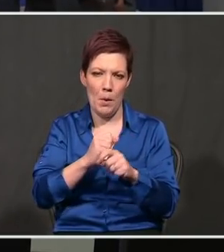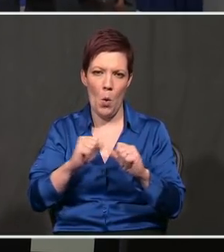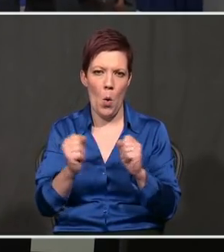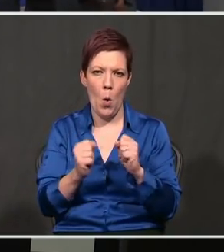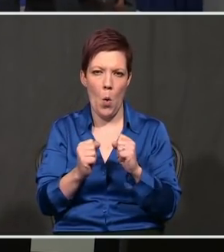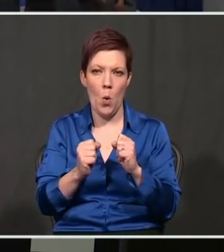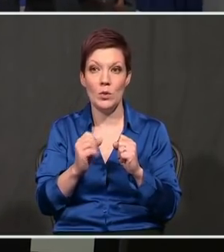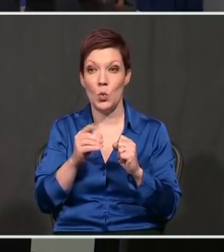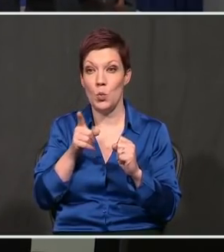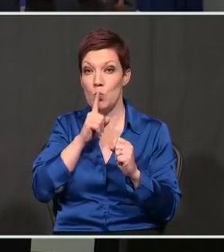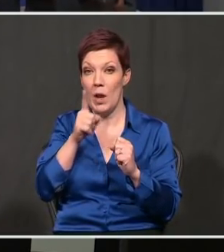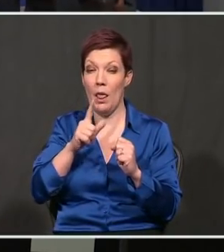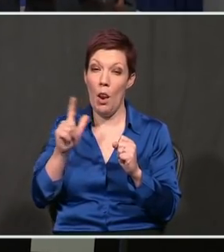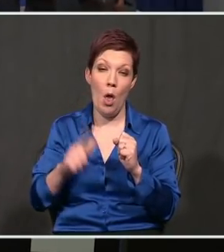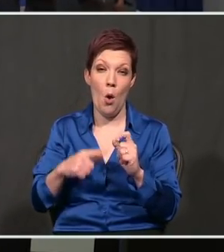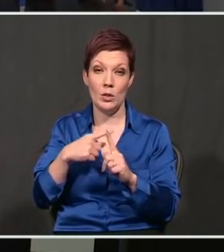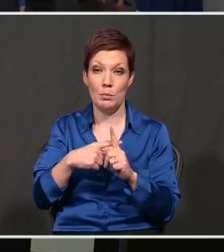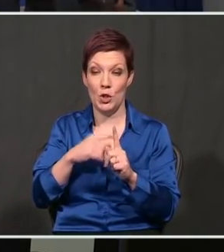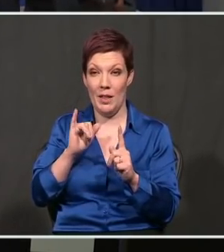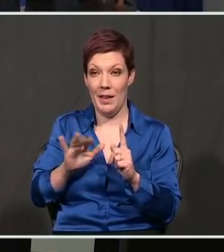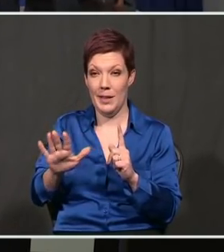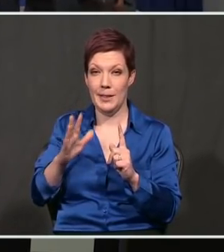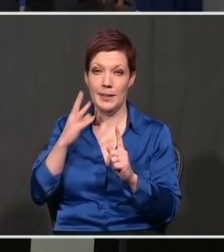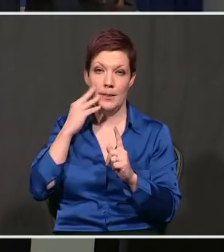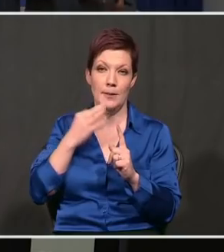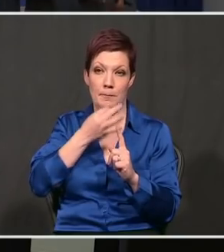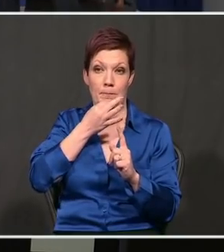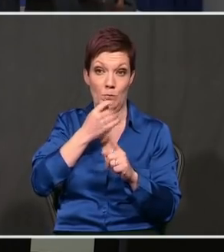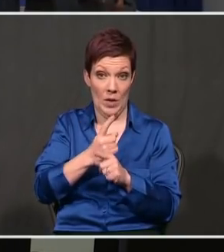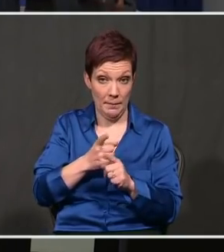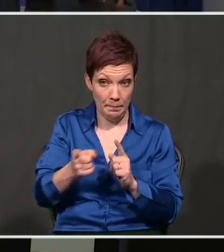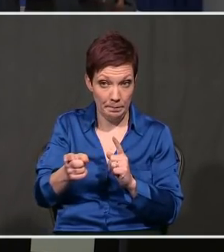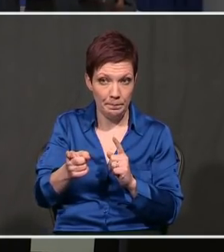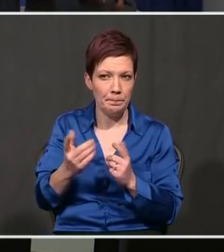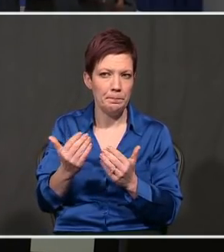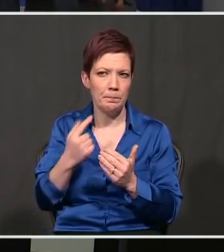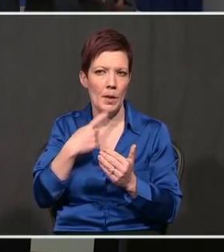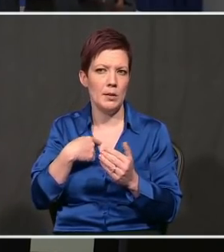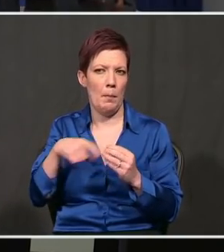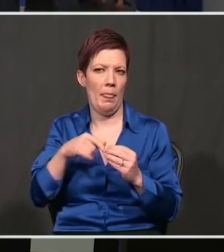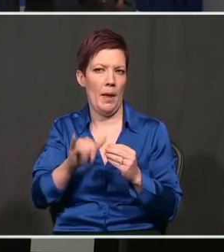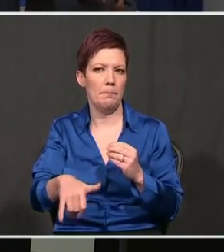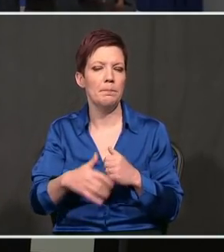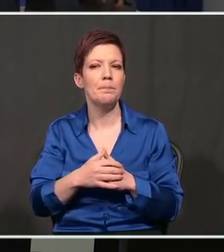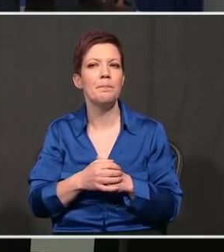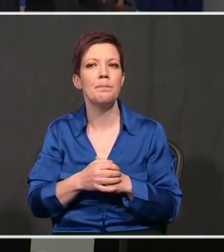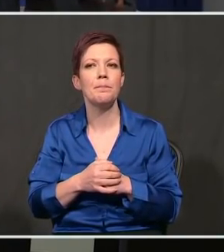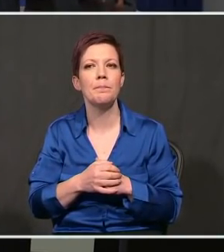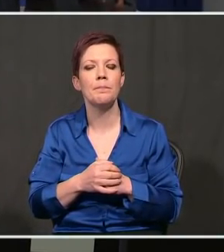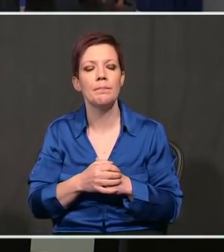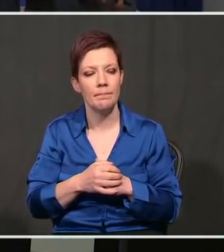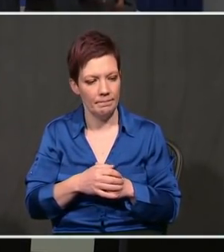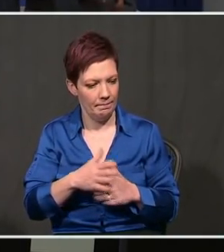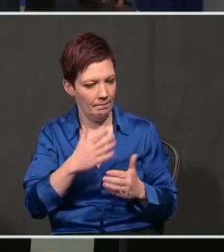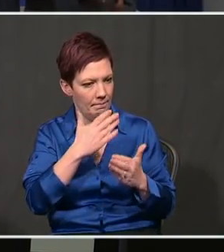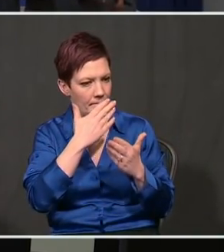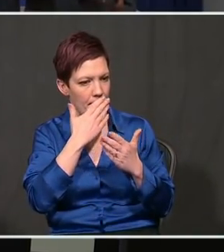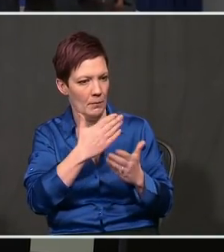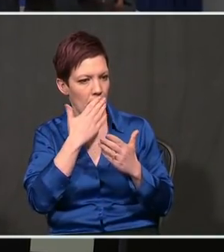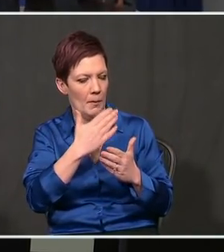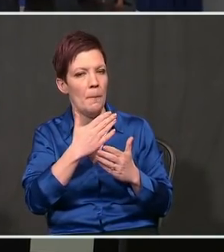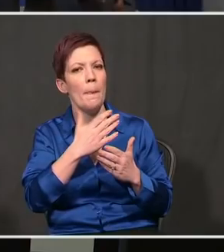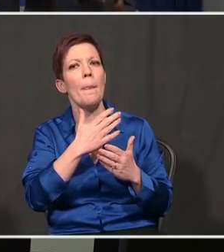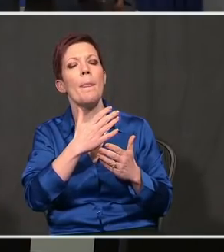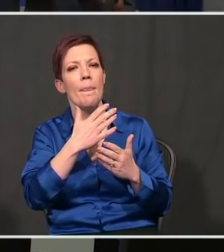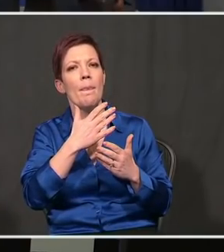that you brought here. Sure. So Admiral, thank you for hosting the panel and for all that you've done in the response to the pandemic. And I'd also